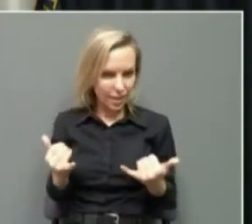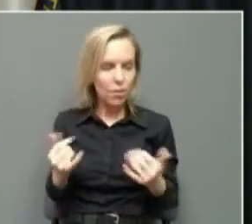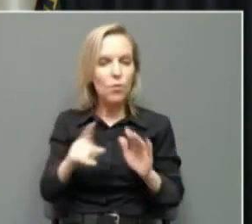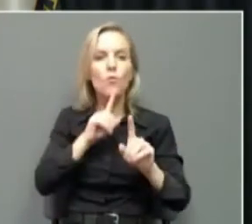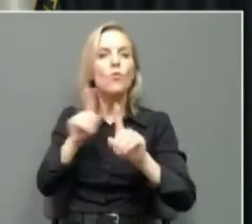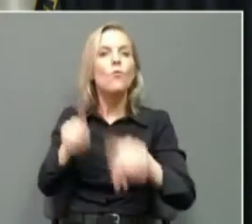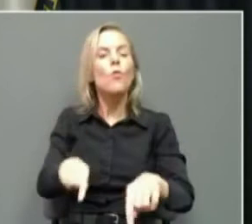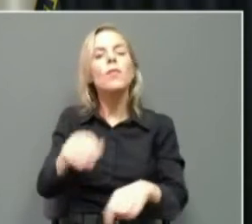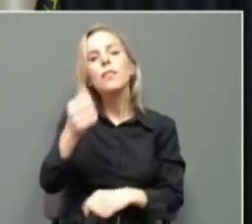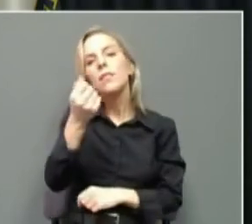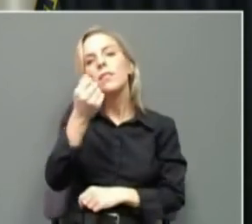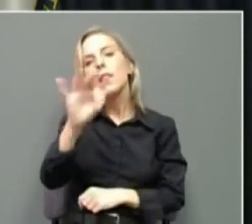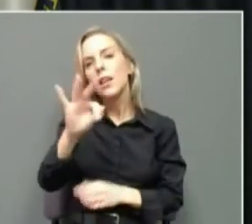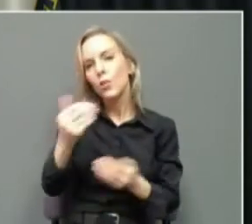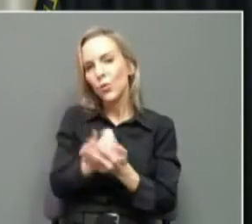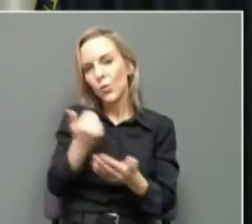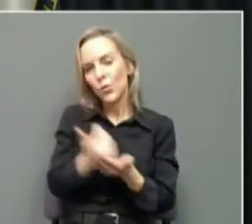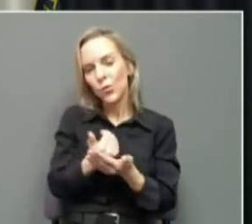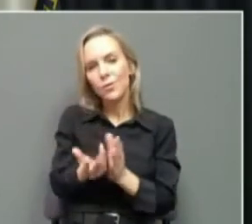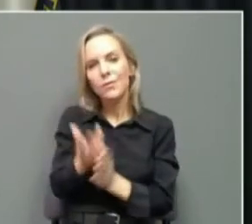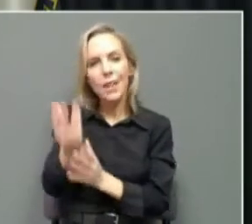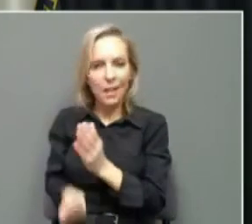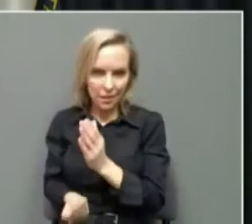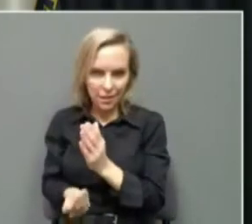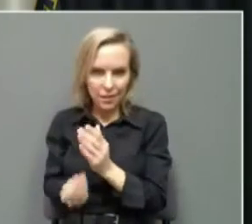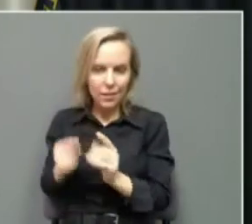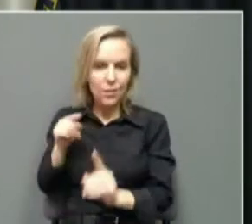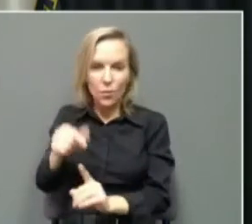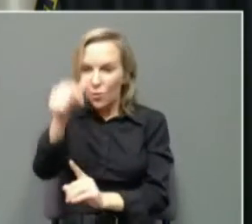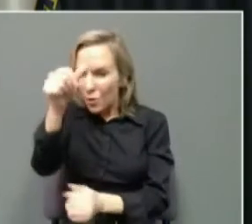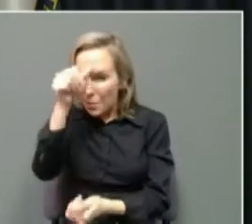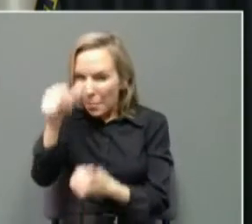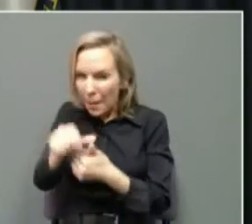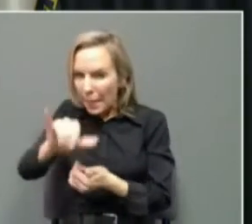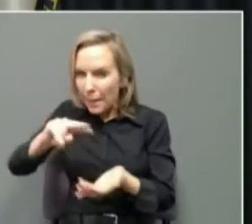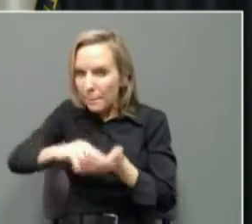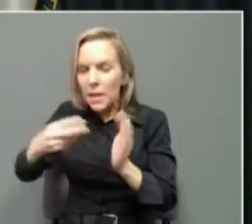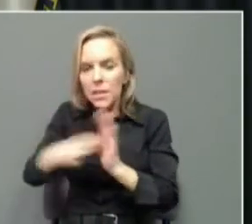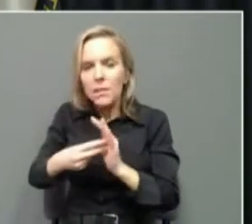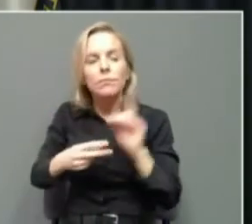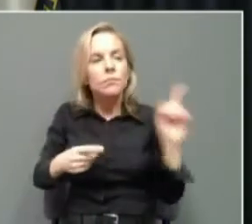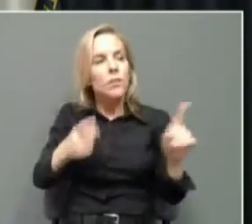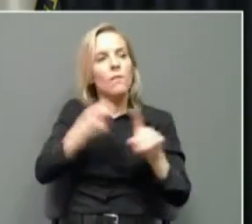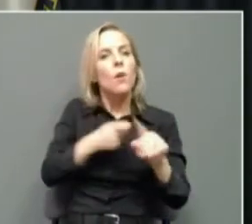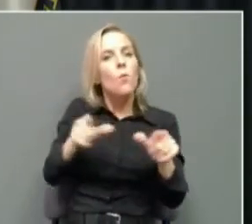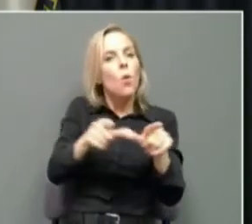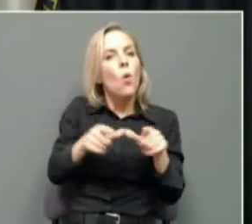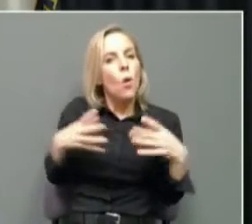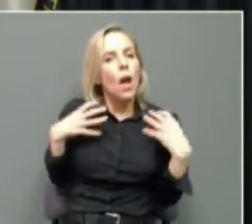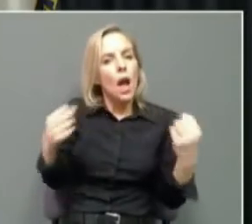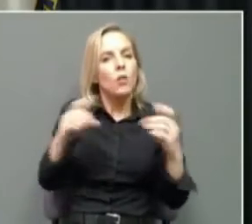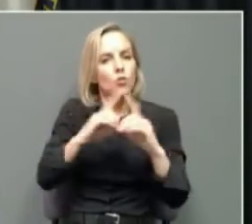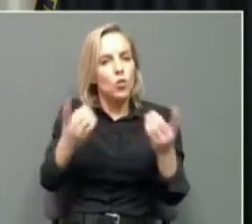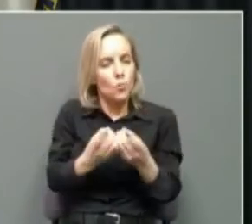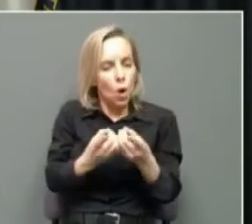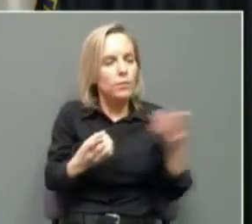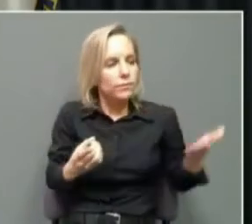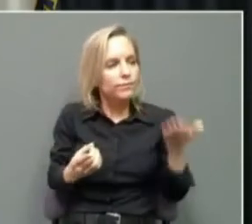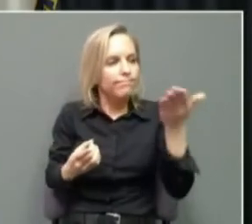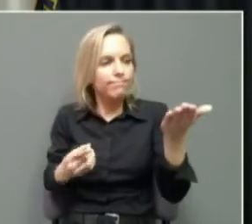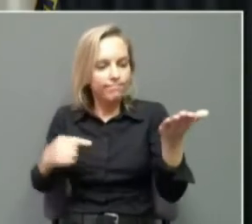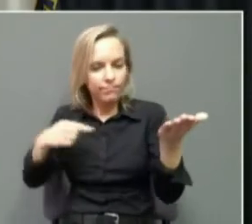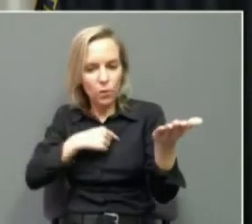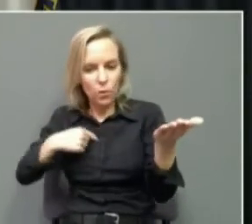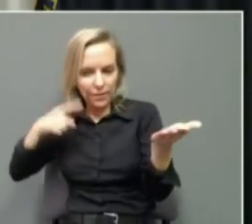19 new deaths, and new deaths, remember, are the ones that come up from the local health departments as opposed to us identifying